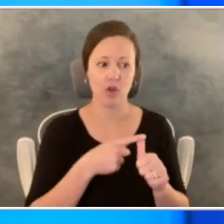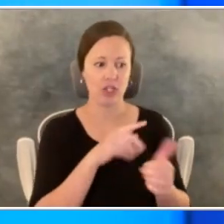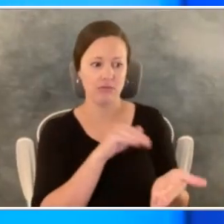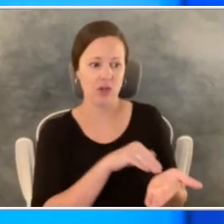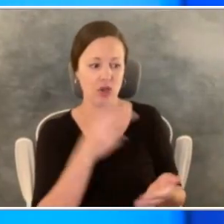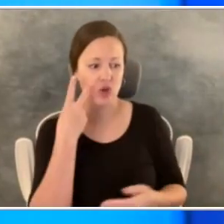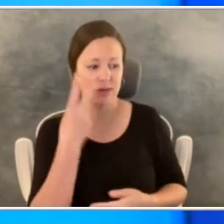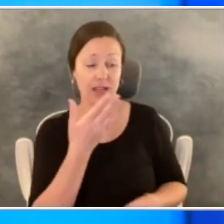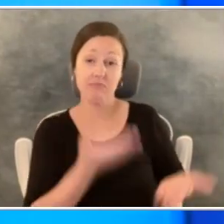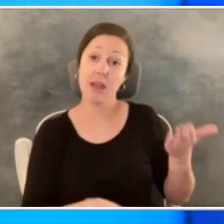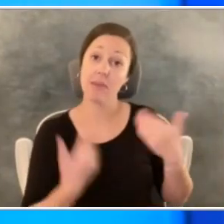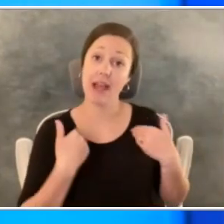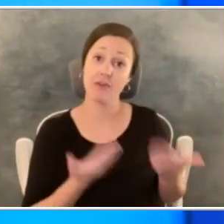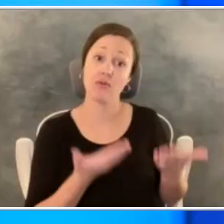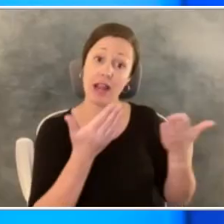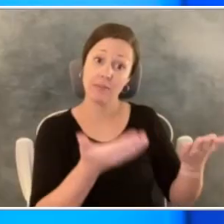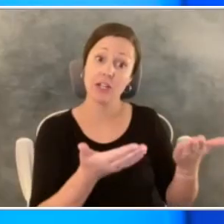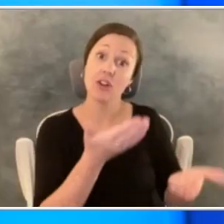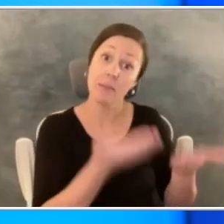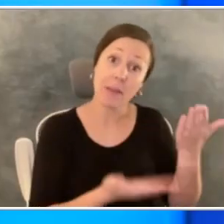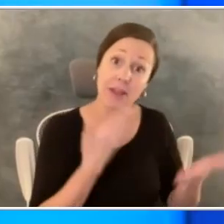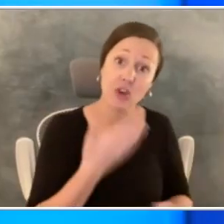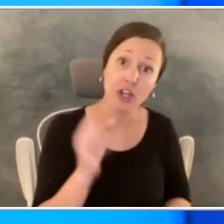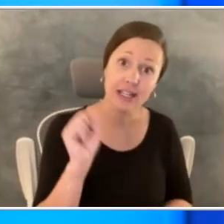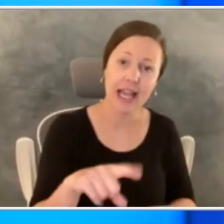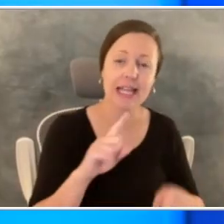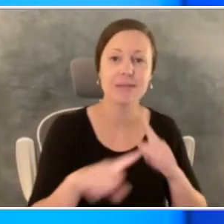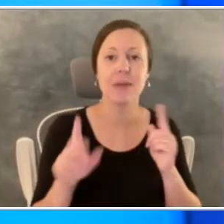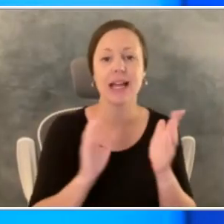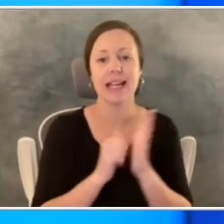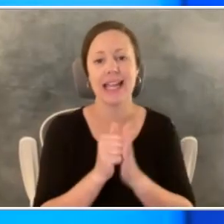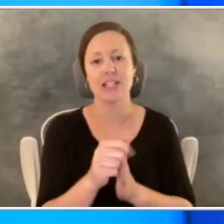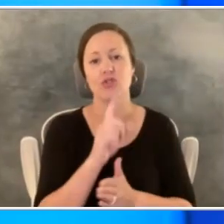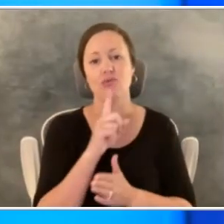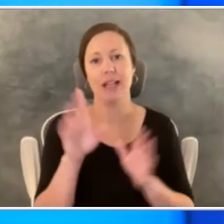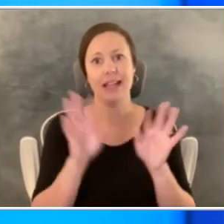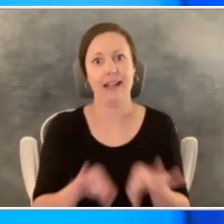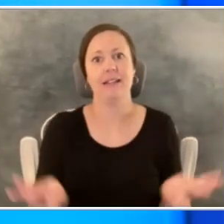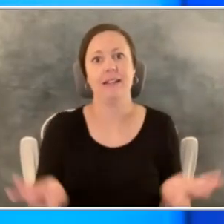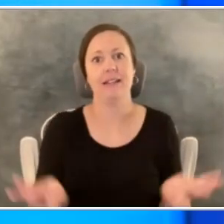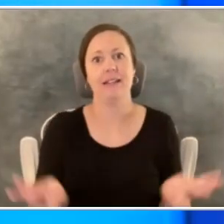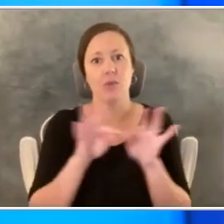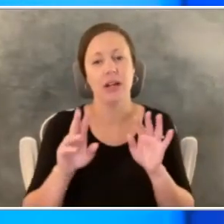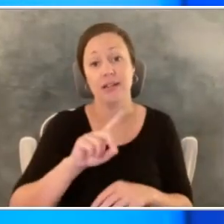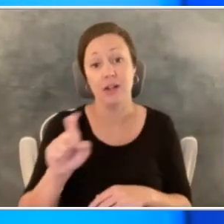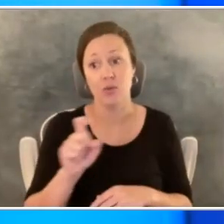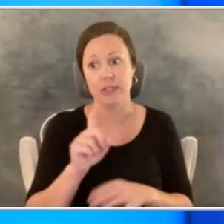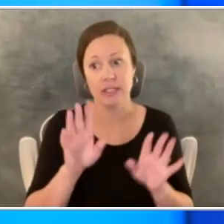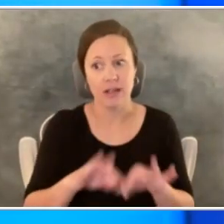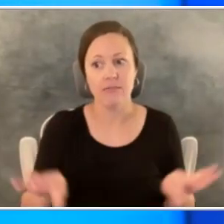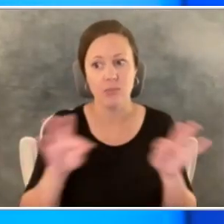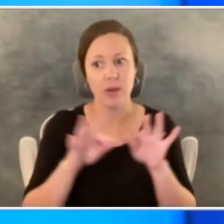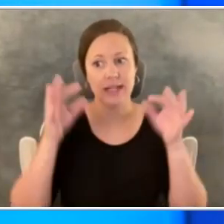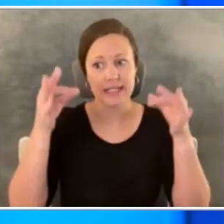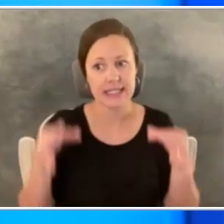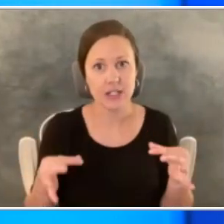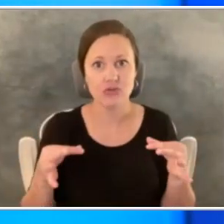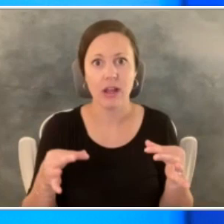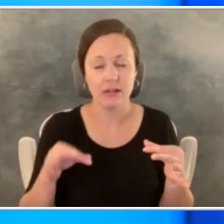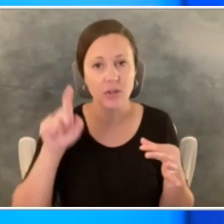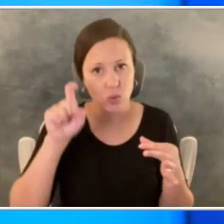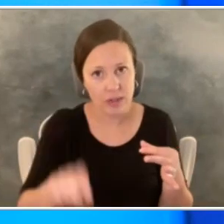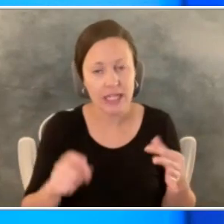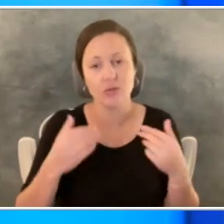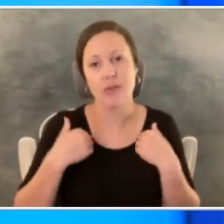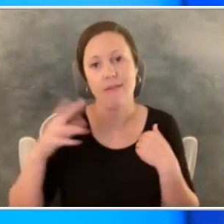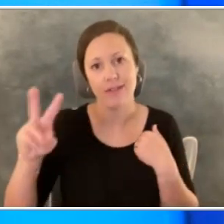which may be really good, but cancer is such an important diagnosis and such an important decision. Get a second opinion, see if